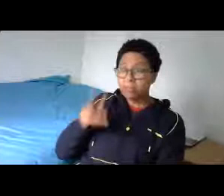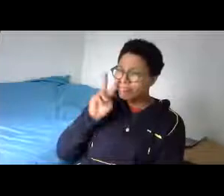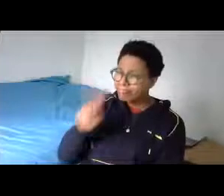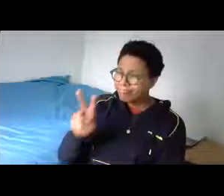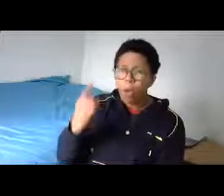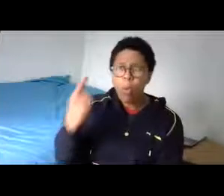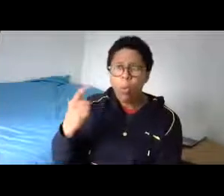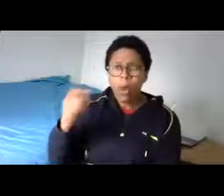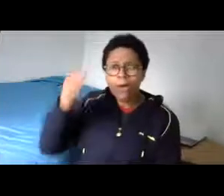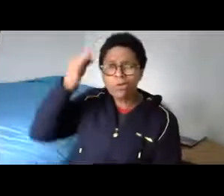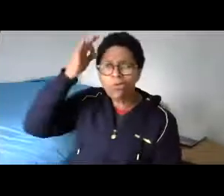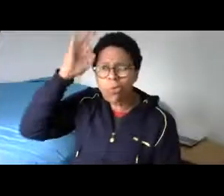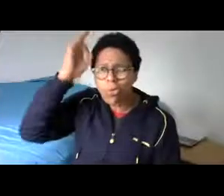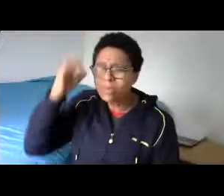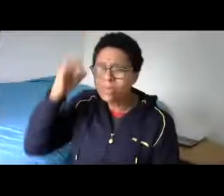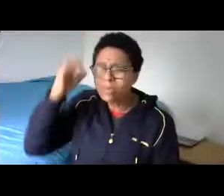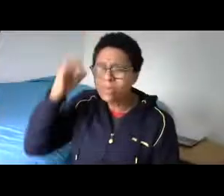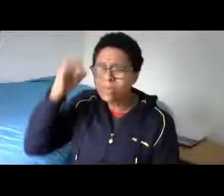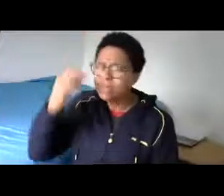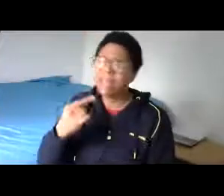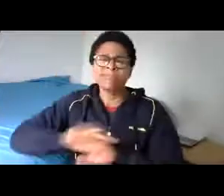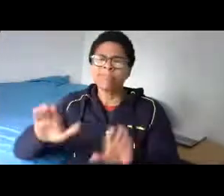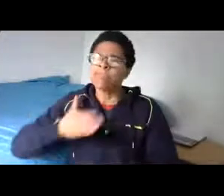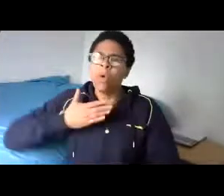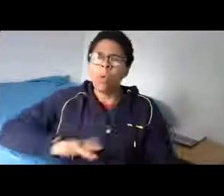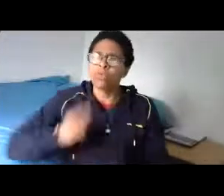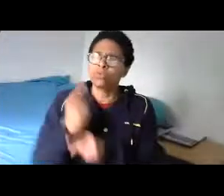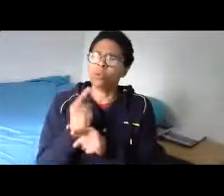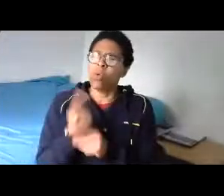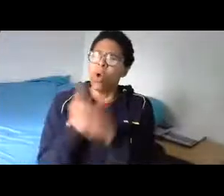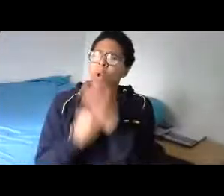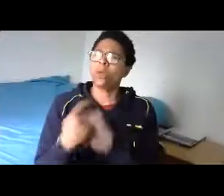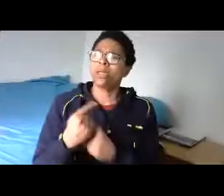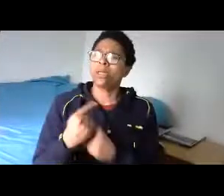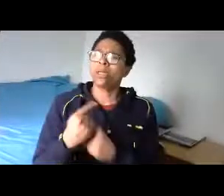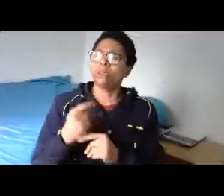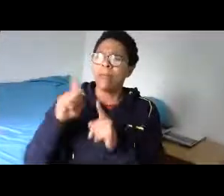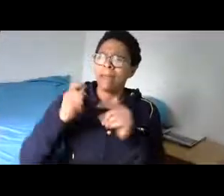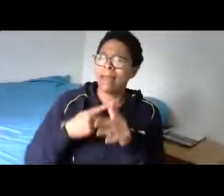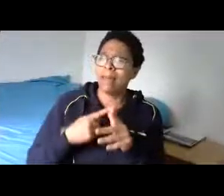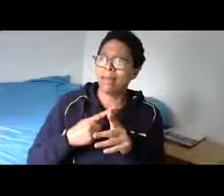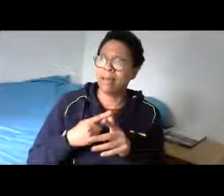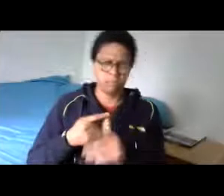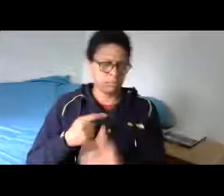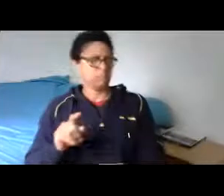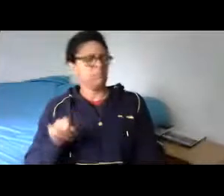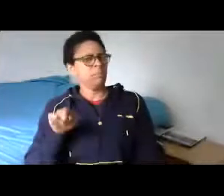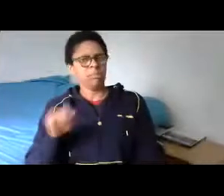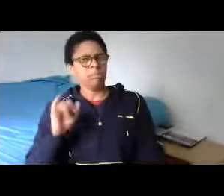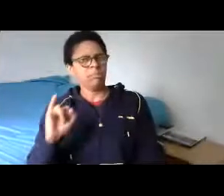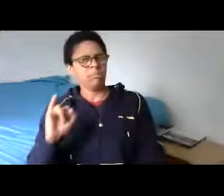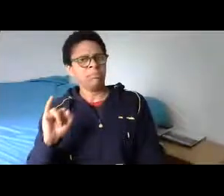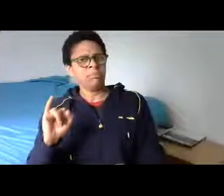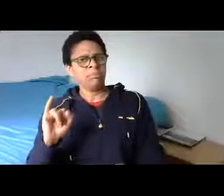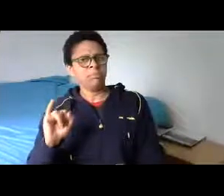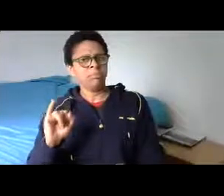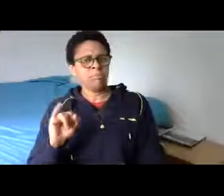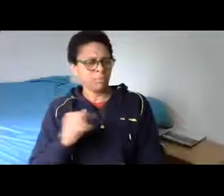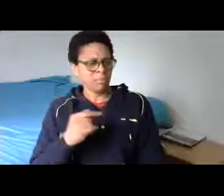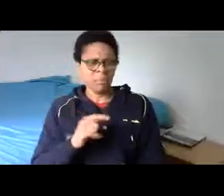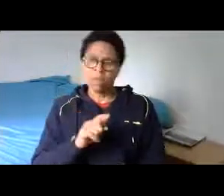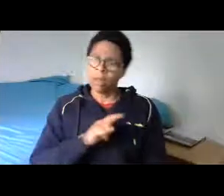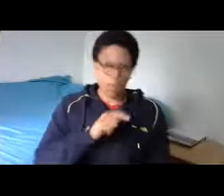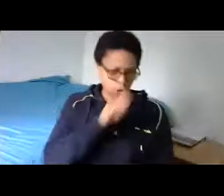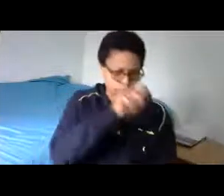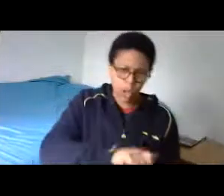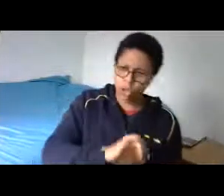example. That shouldn't happen during the assessment, or not, at least if person doesn't want